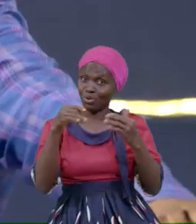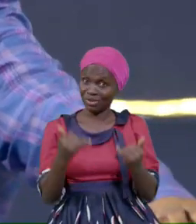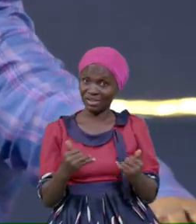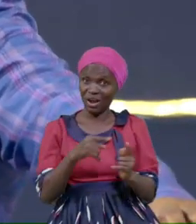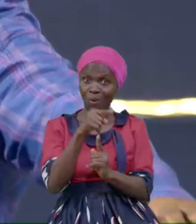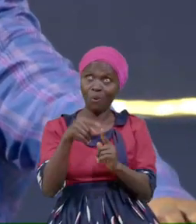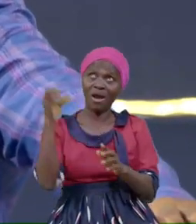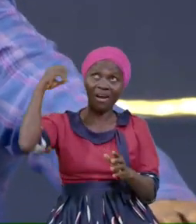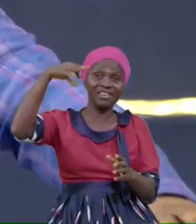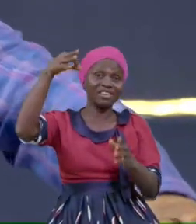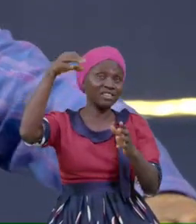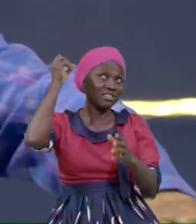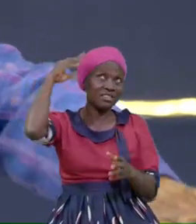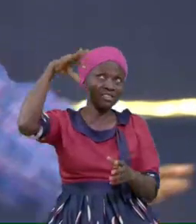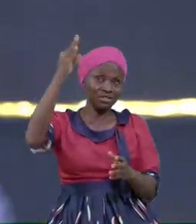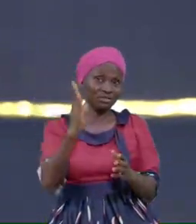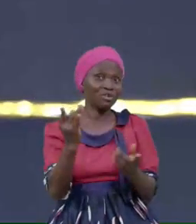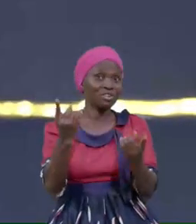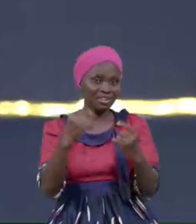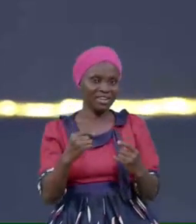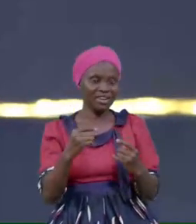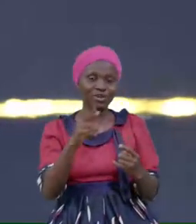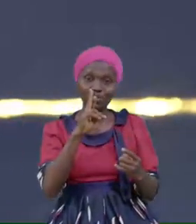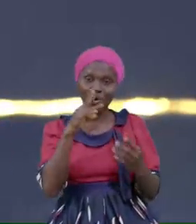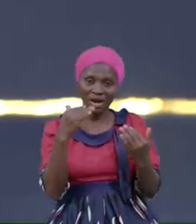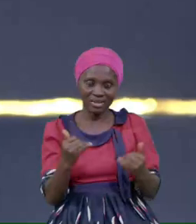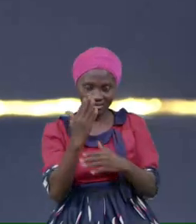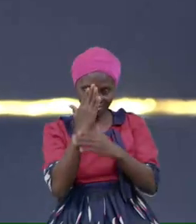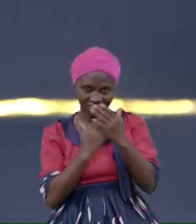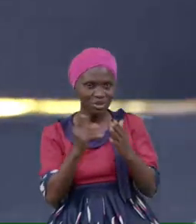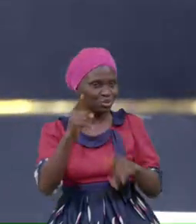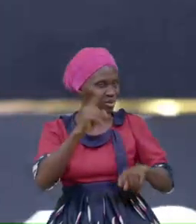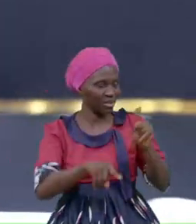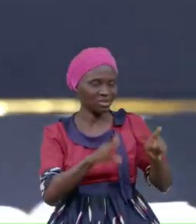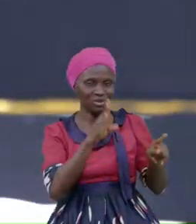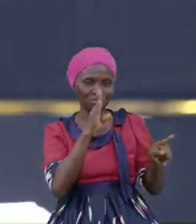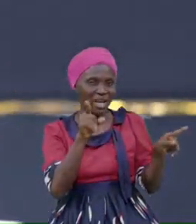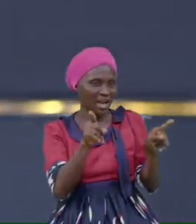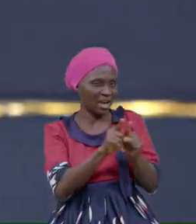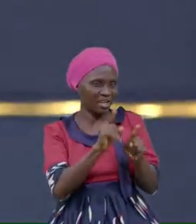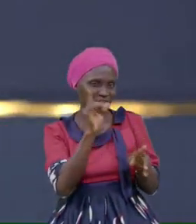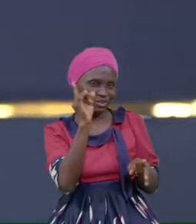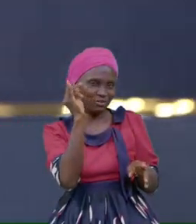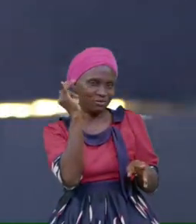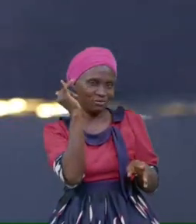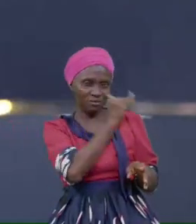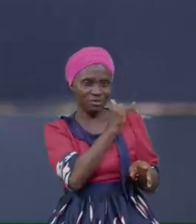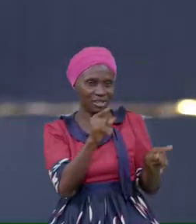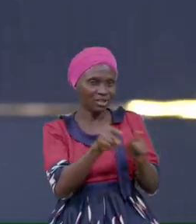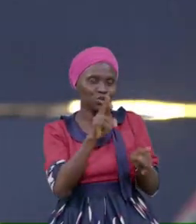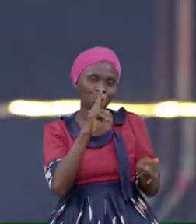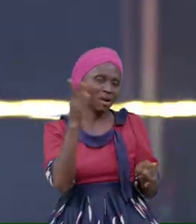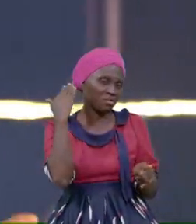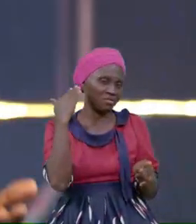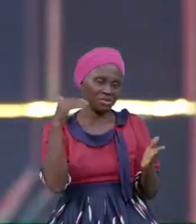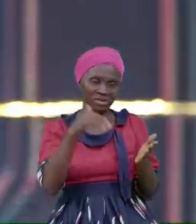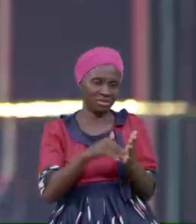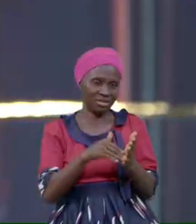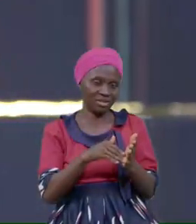the past. You cannot be as foolish as you were before. Now you